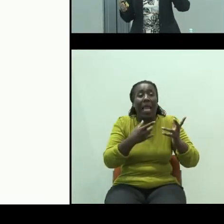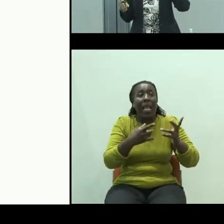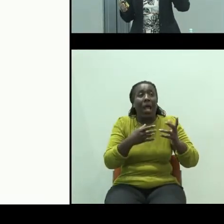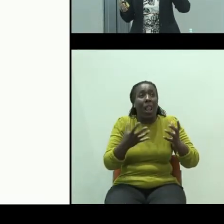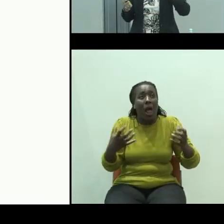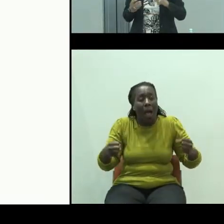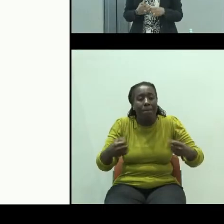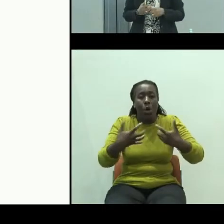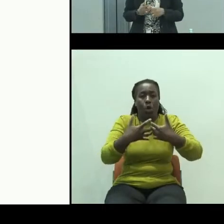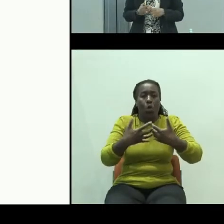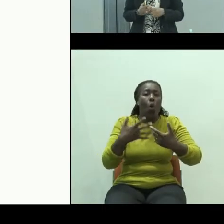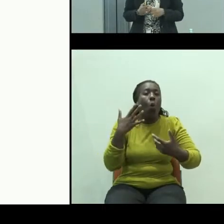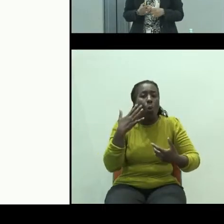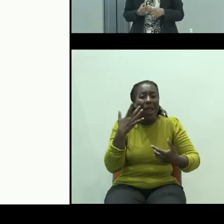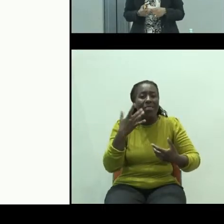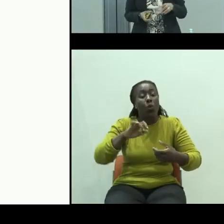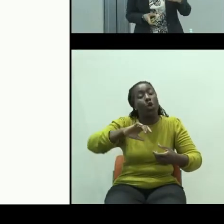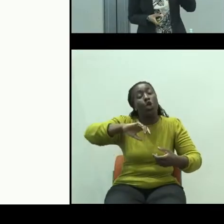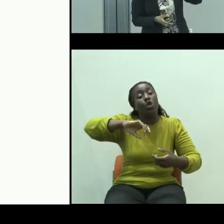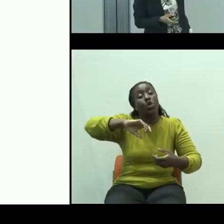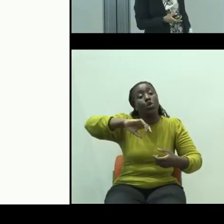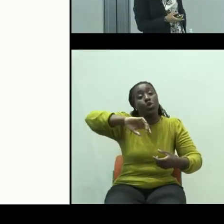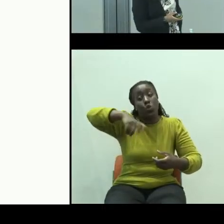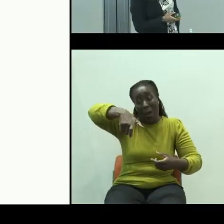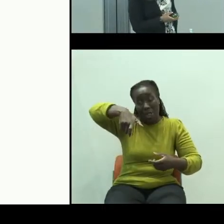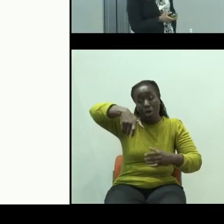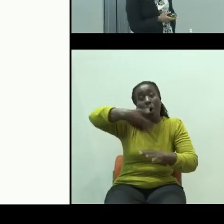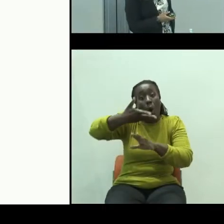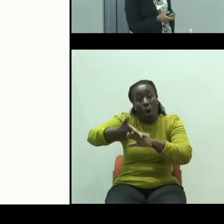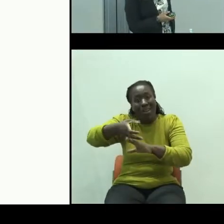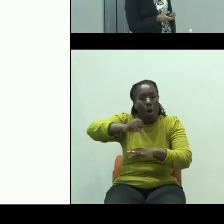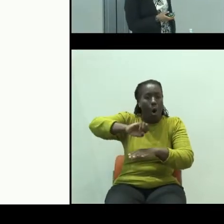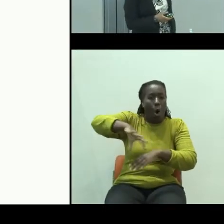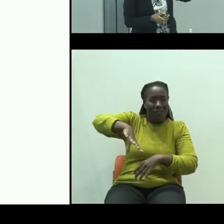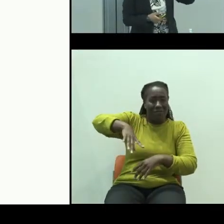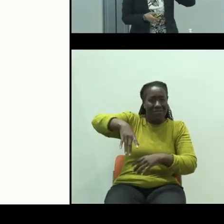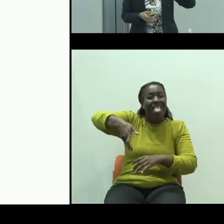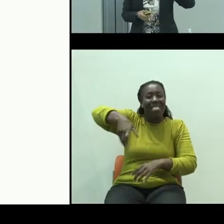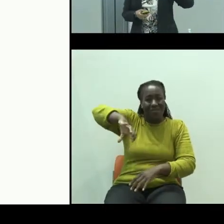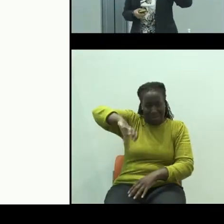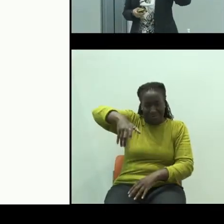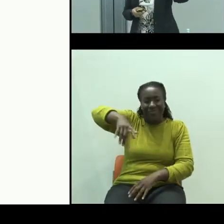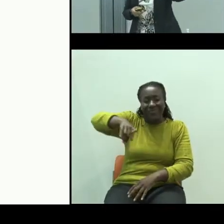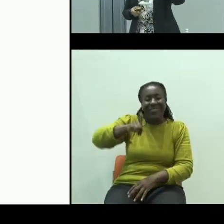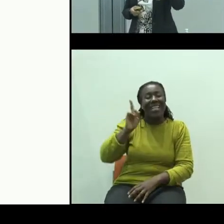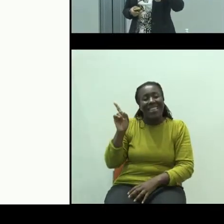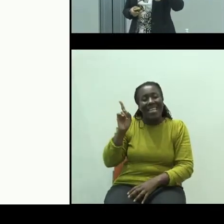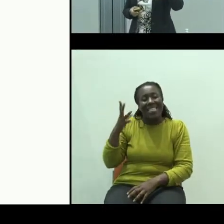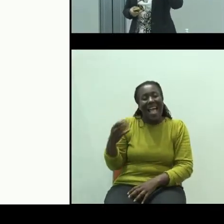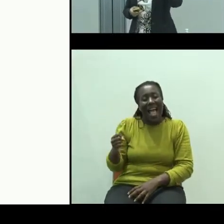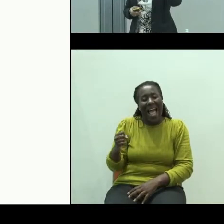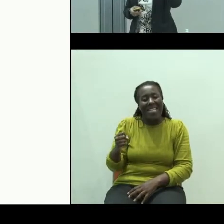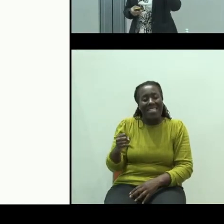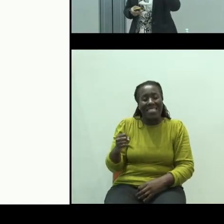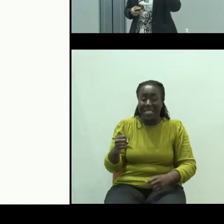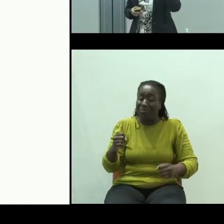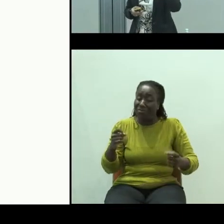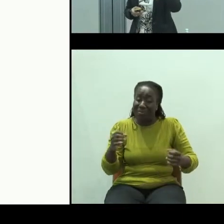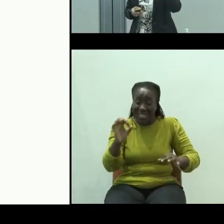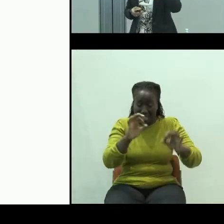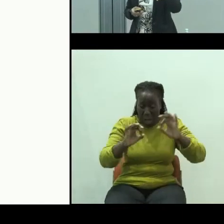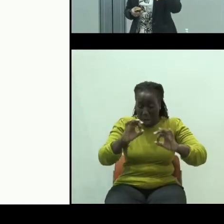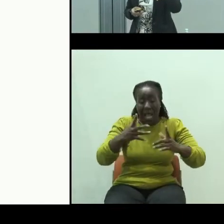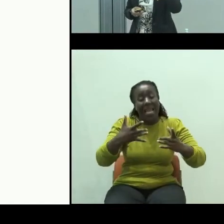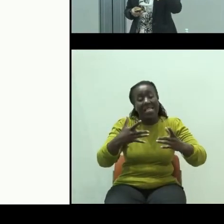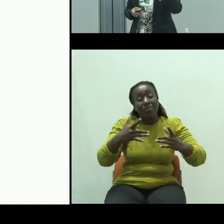they want to switch our valve. This diagram, the way I've shown it, has the cells starting where the protein to